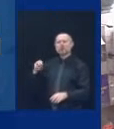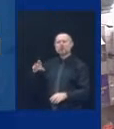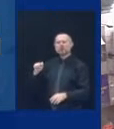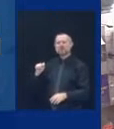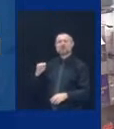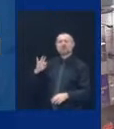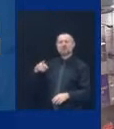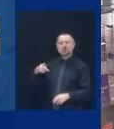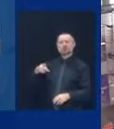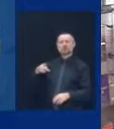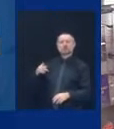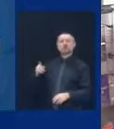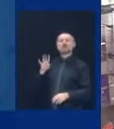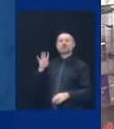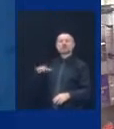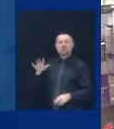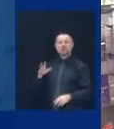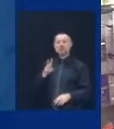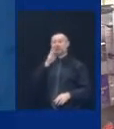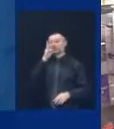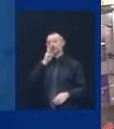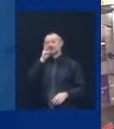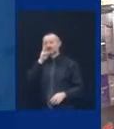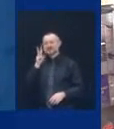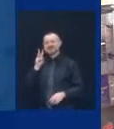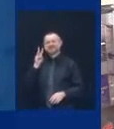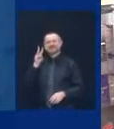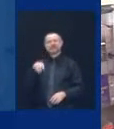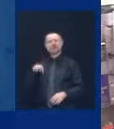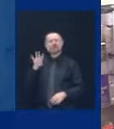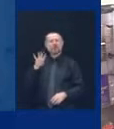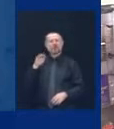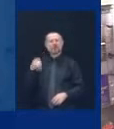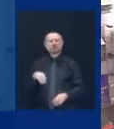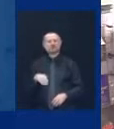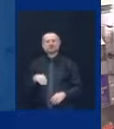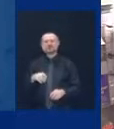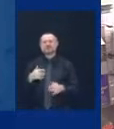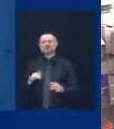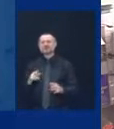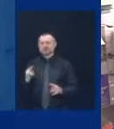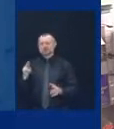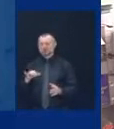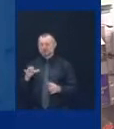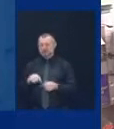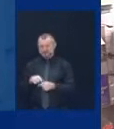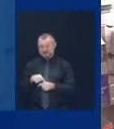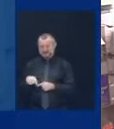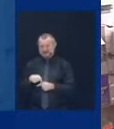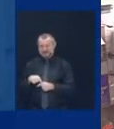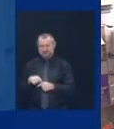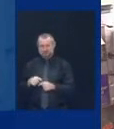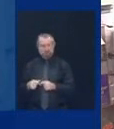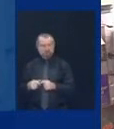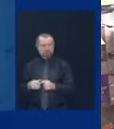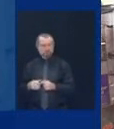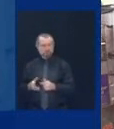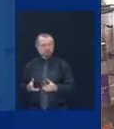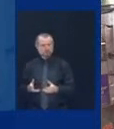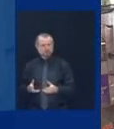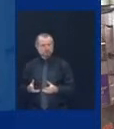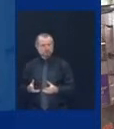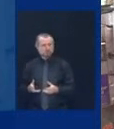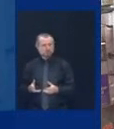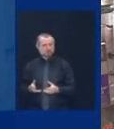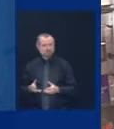foxer 6.4 look within New York City you if you're in